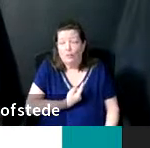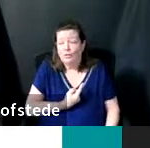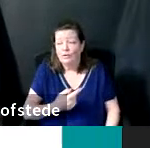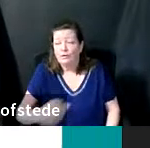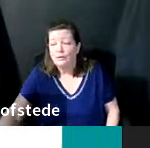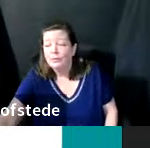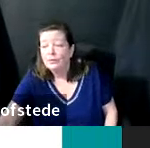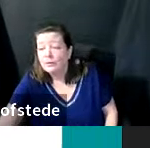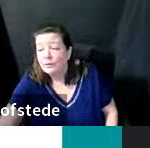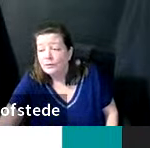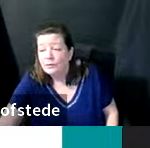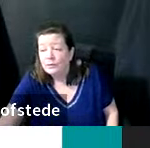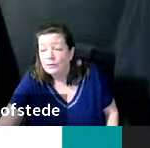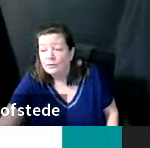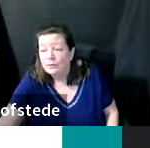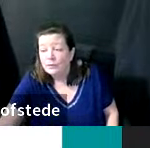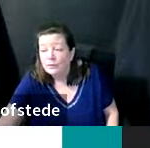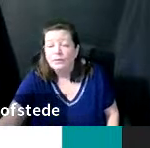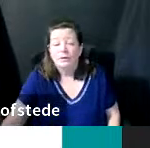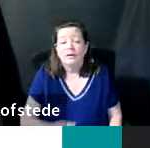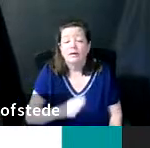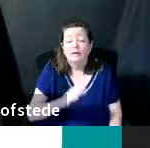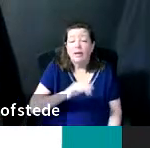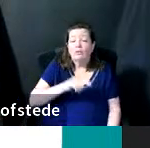to Jay to introduce himself.